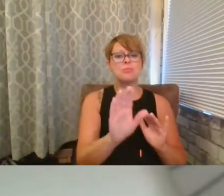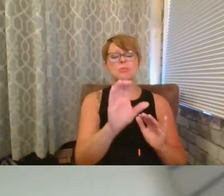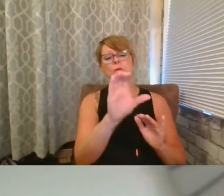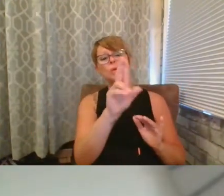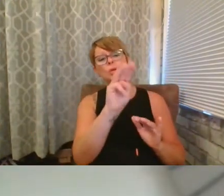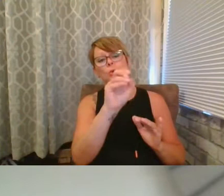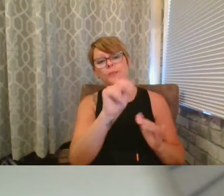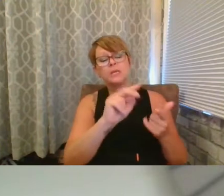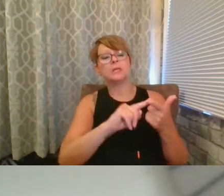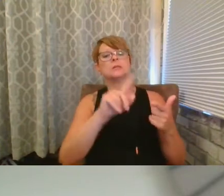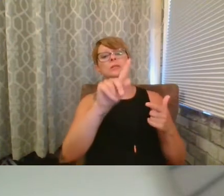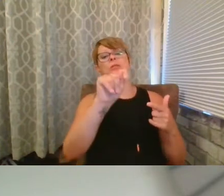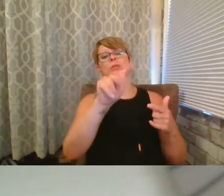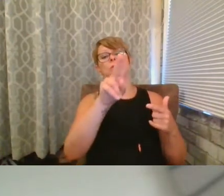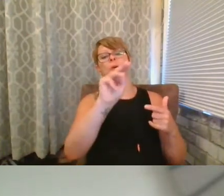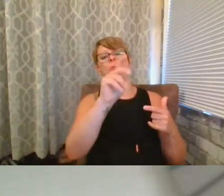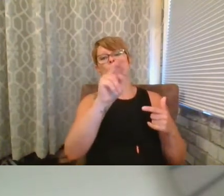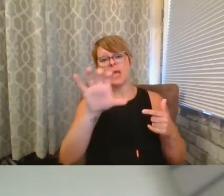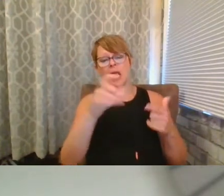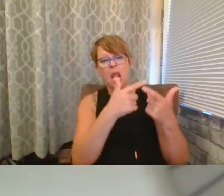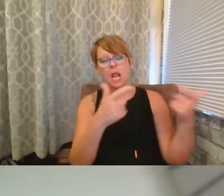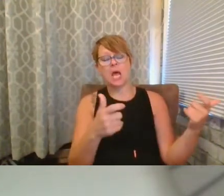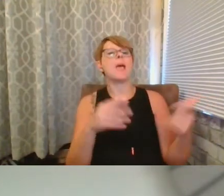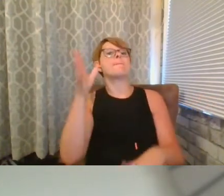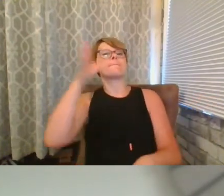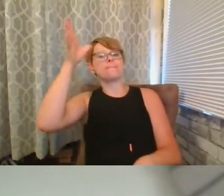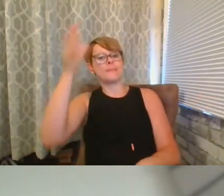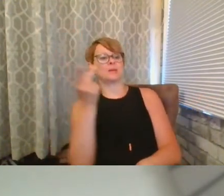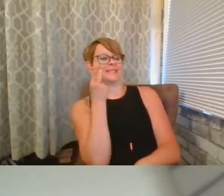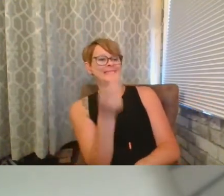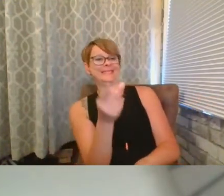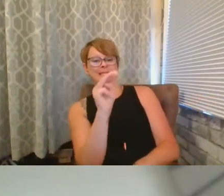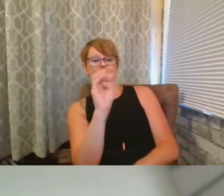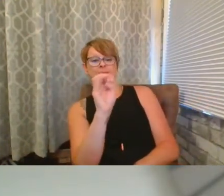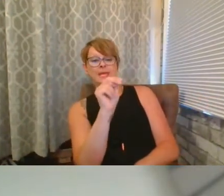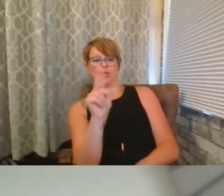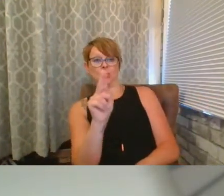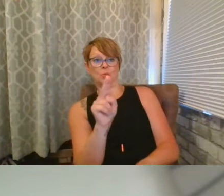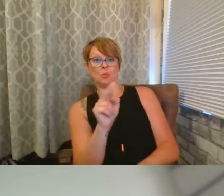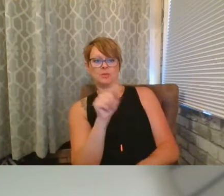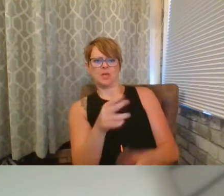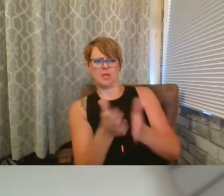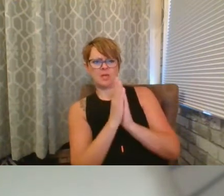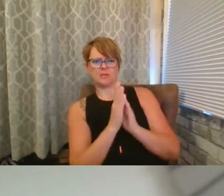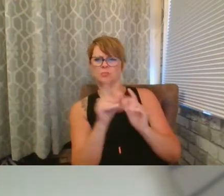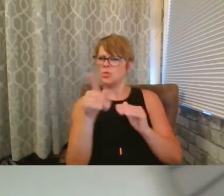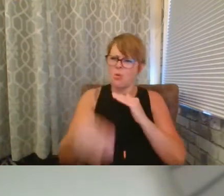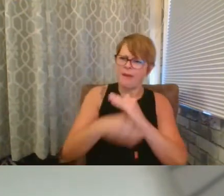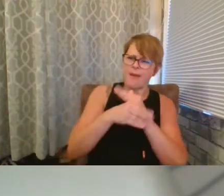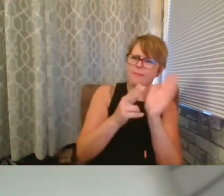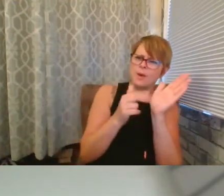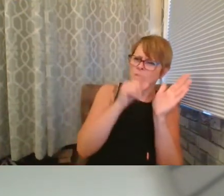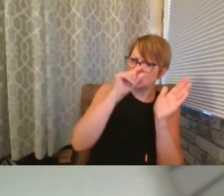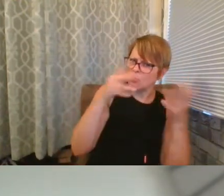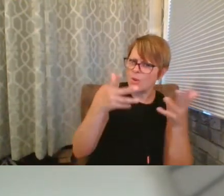and things like that. So when the parents see the menu, they keep asking me what's added in the butter chicken. So I tell them like